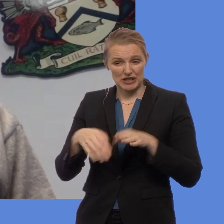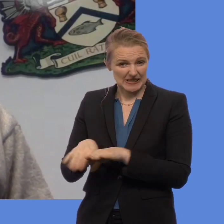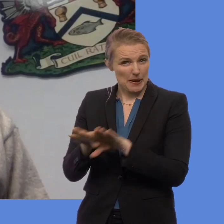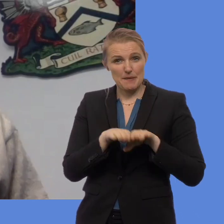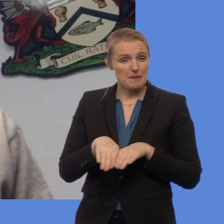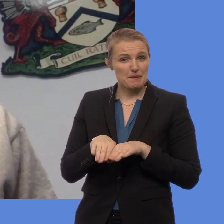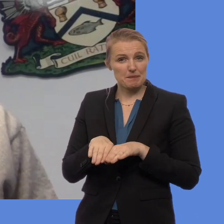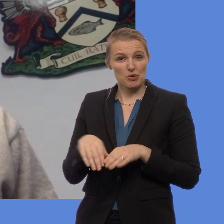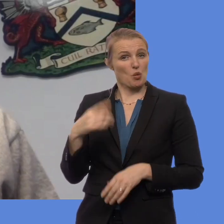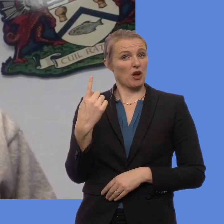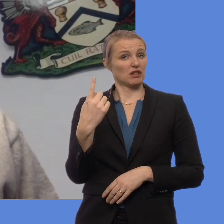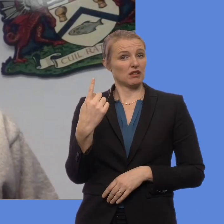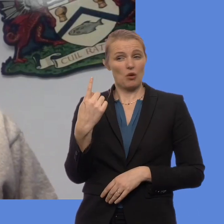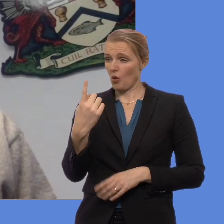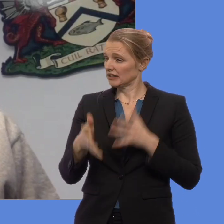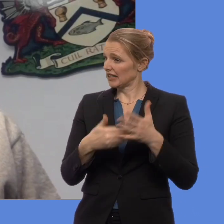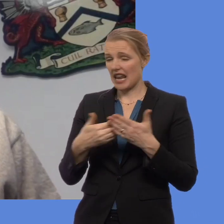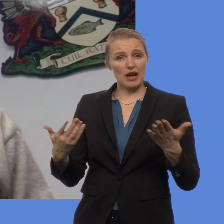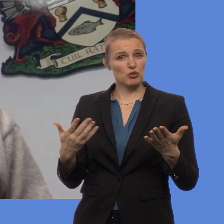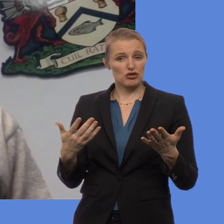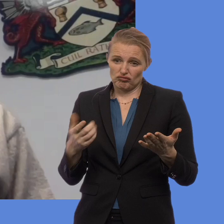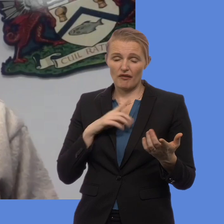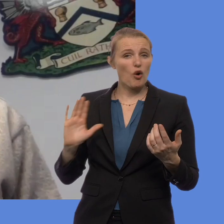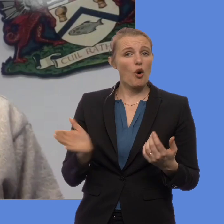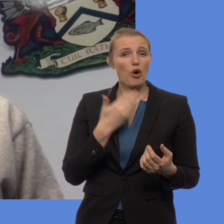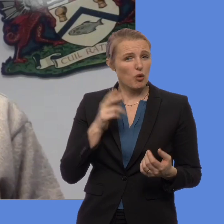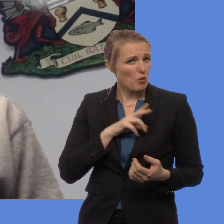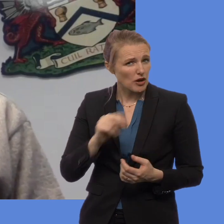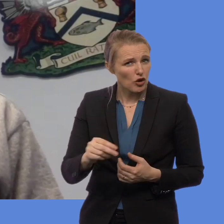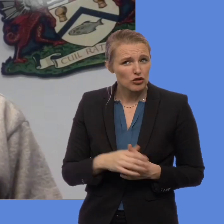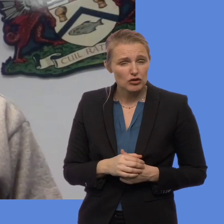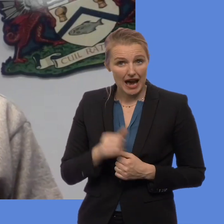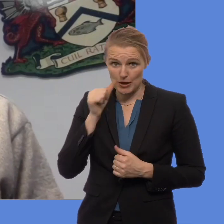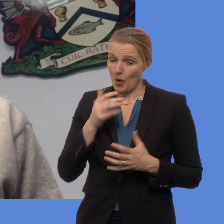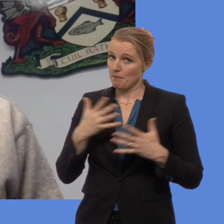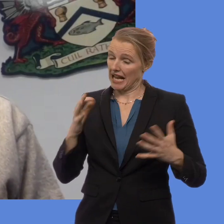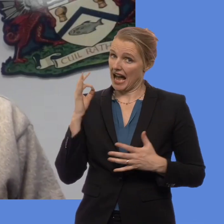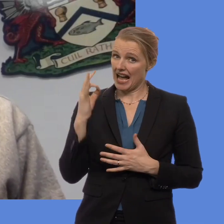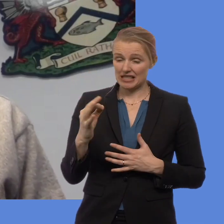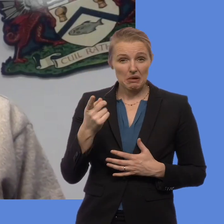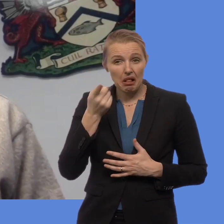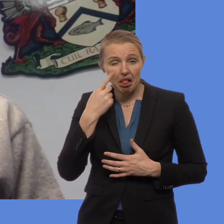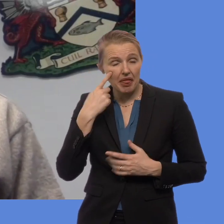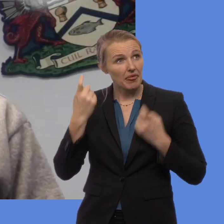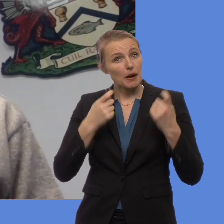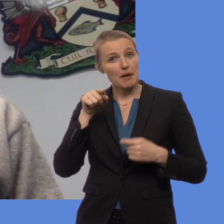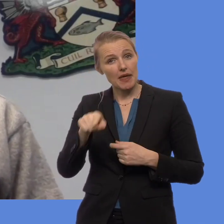that one sign language would fit all. I know it's a big ask, but has that been explored?